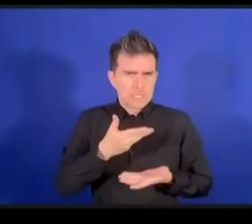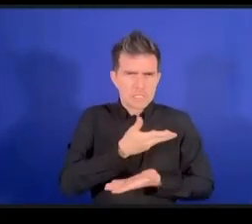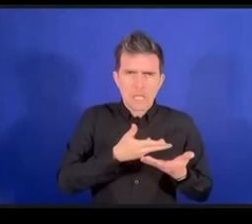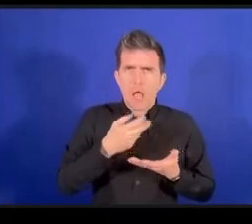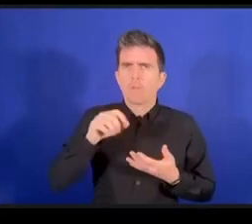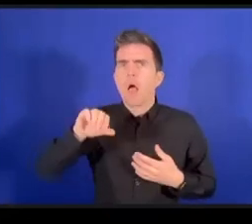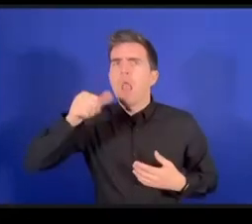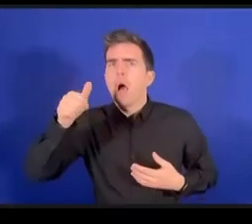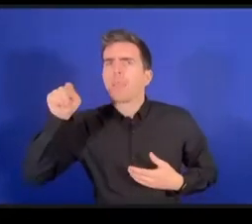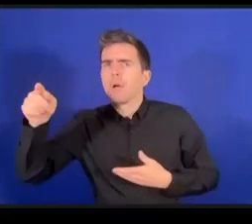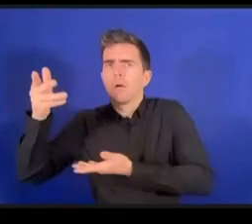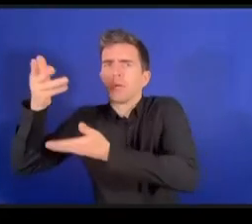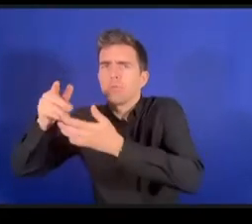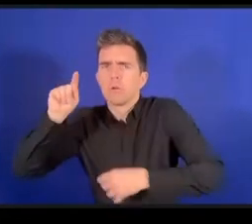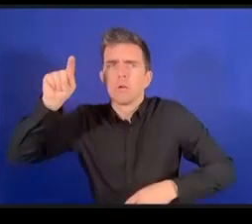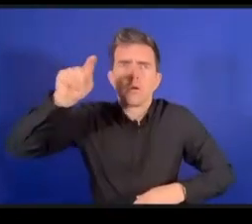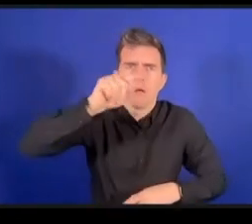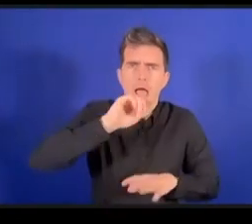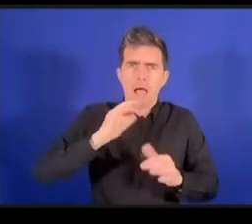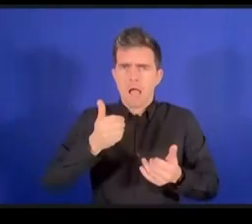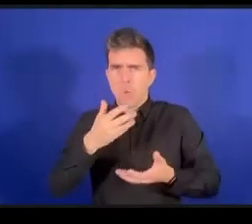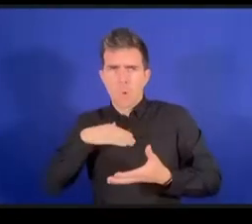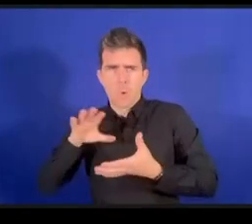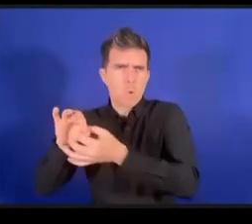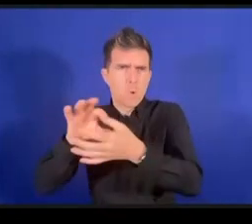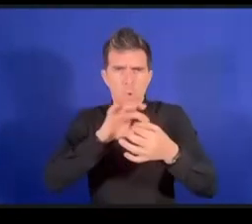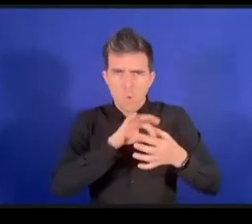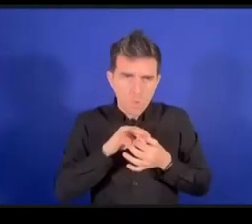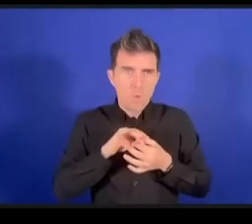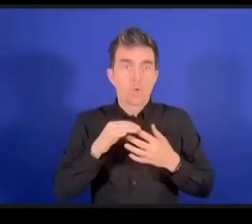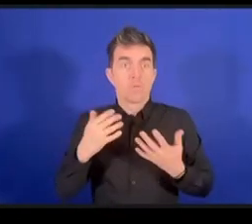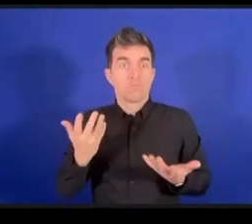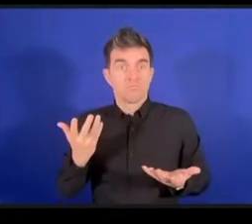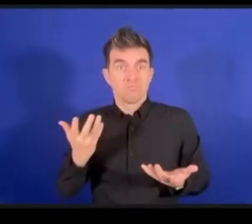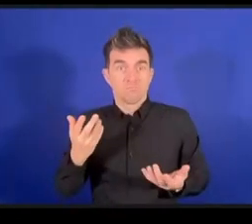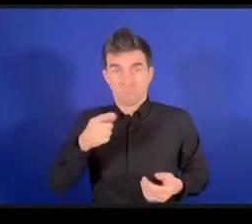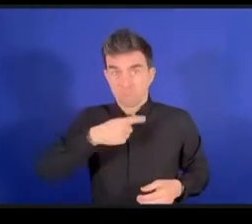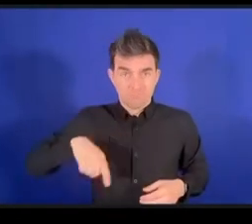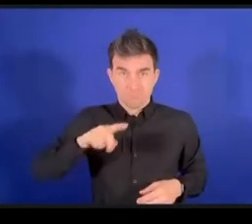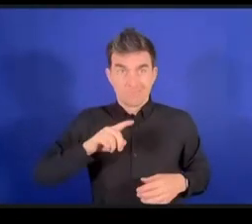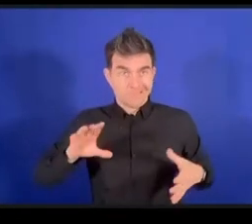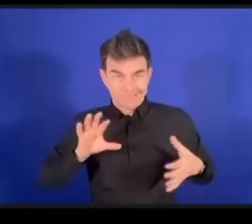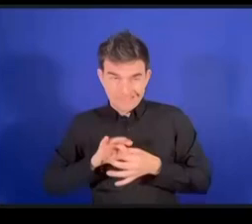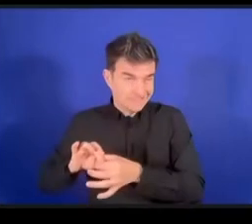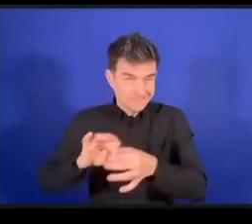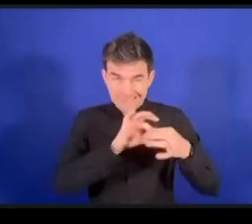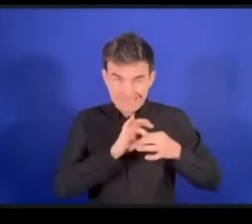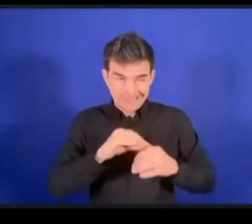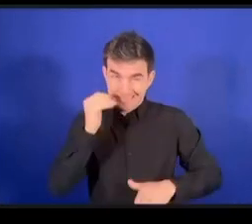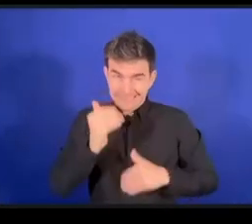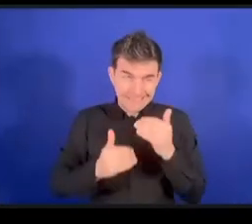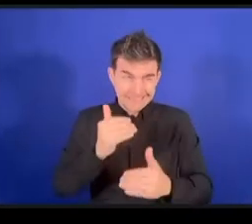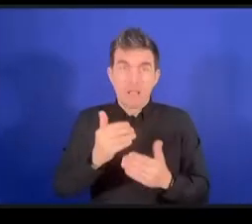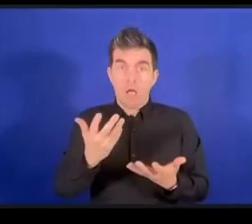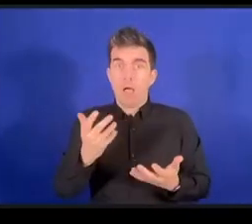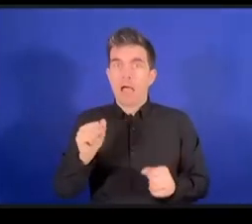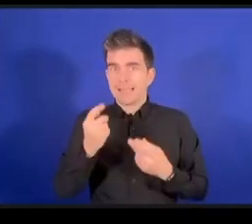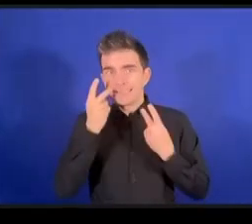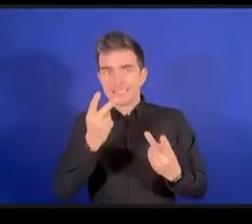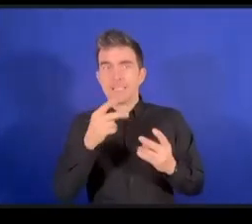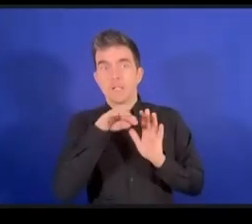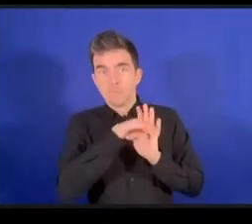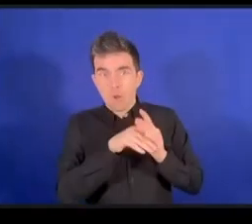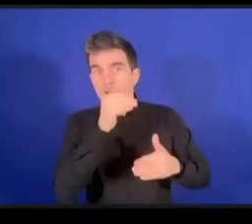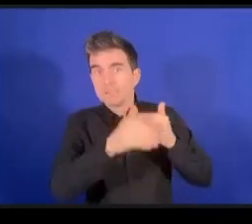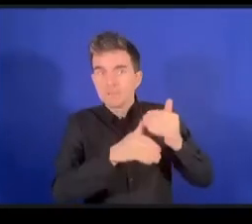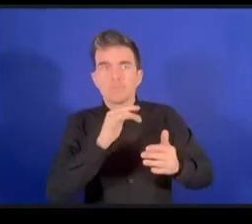in sync or not in sync with those around governments and education and access to education. And then one quick thing too, you